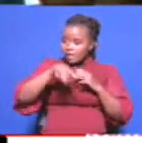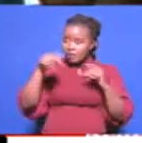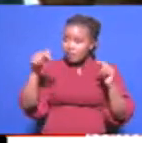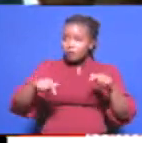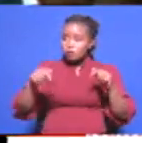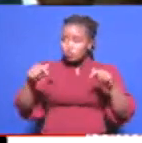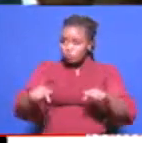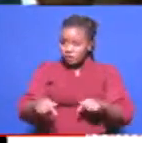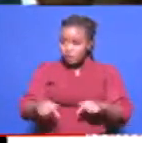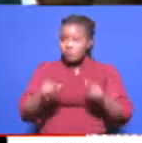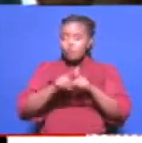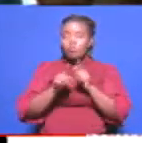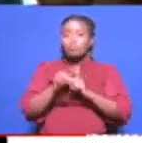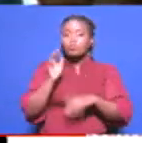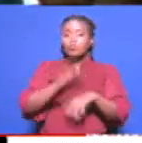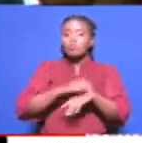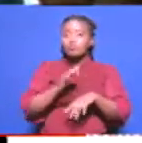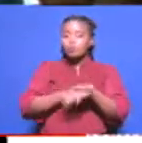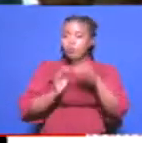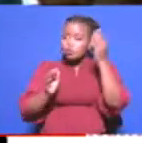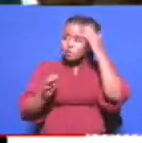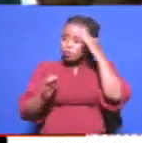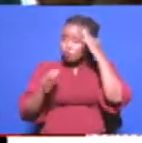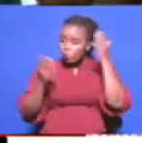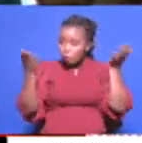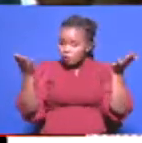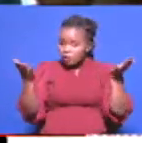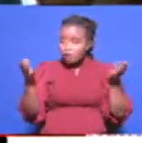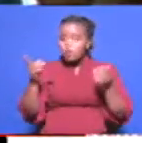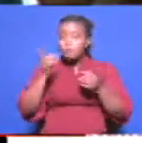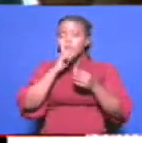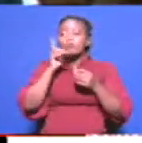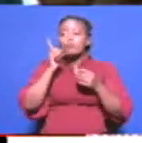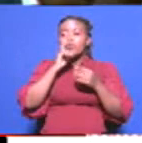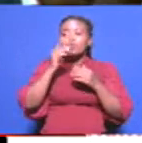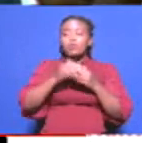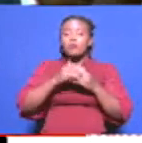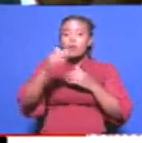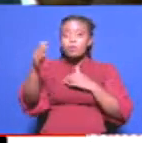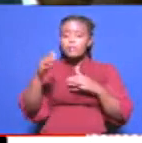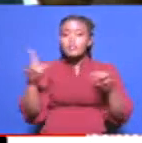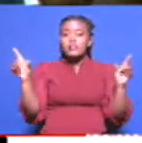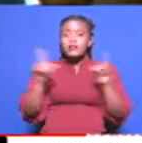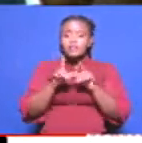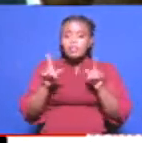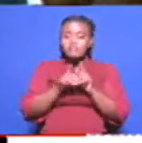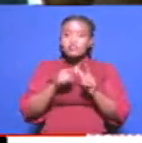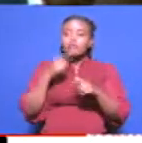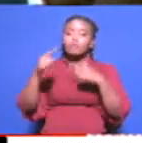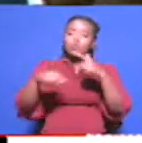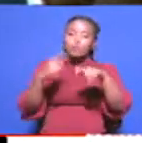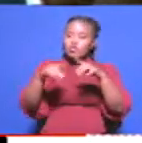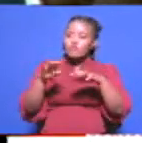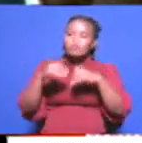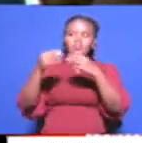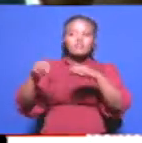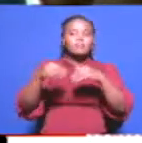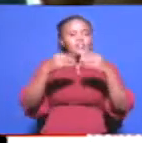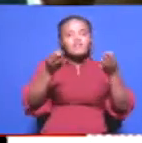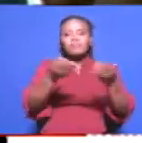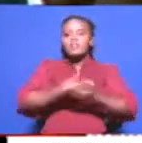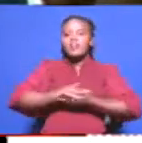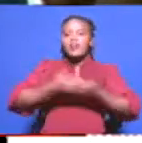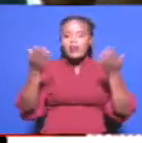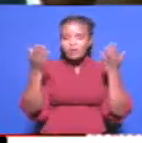that from tomorrow, the certificates will continue being issued from across the country. From